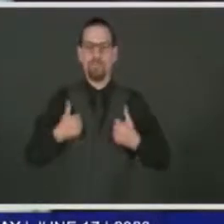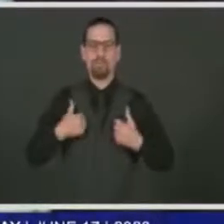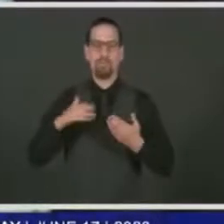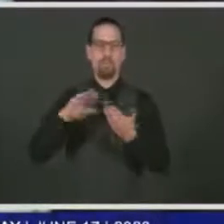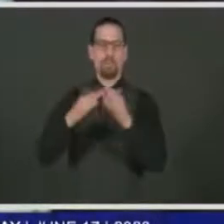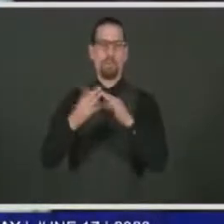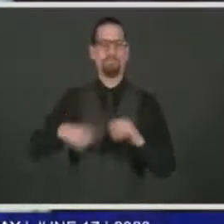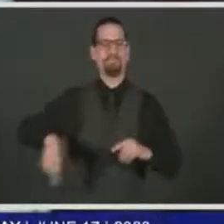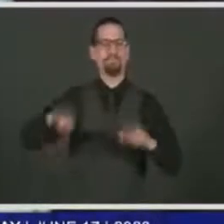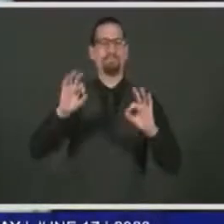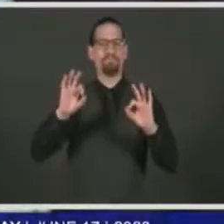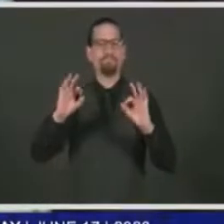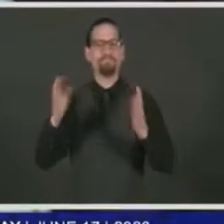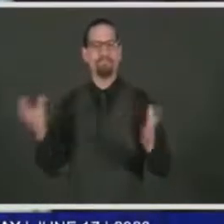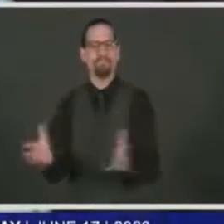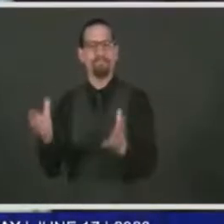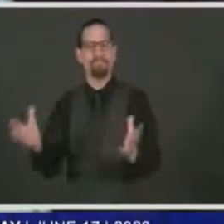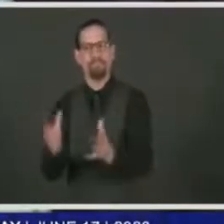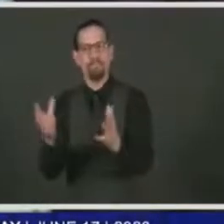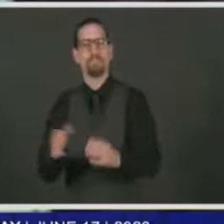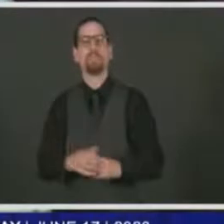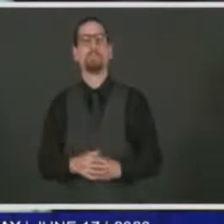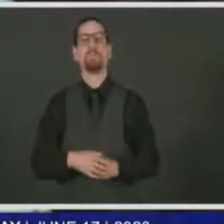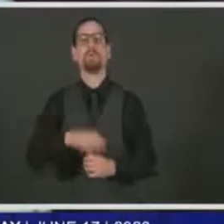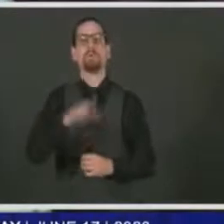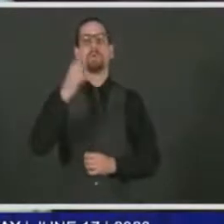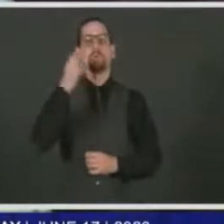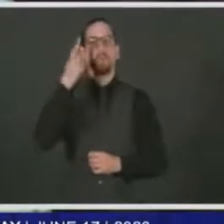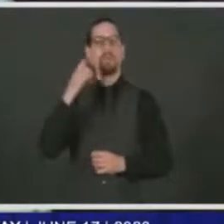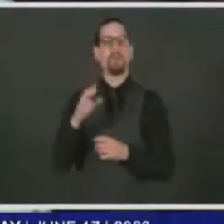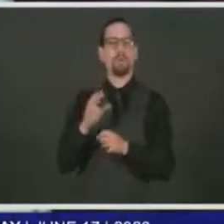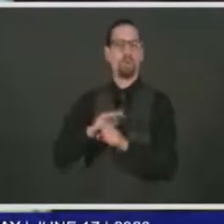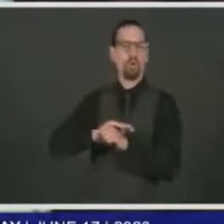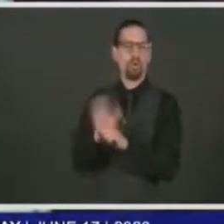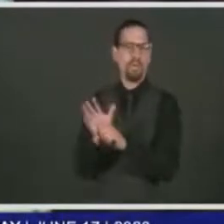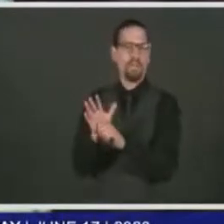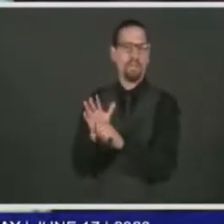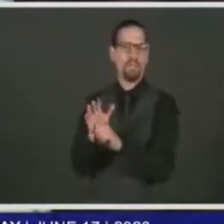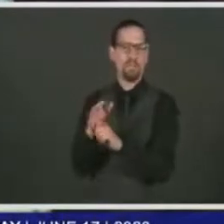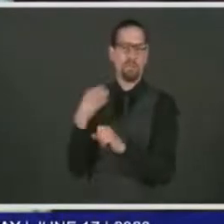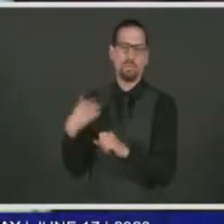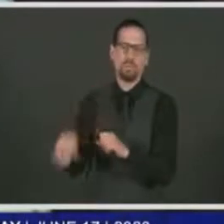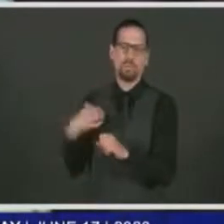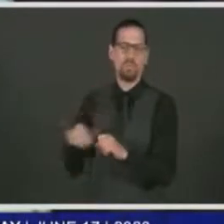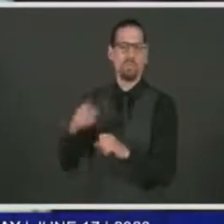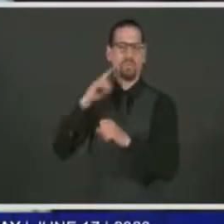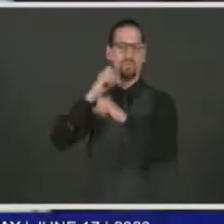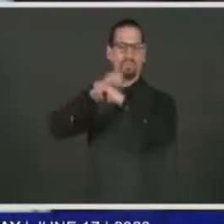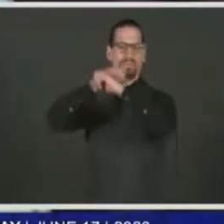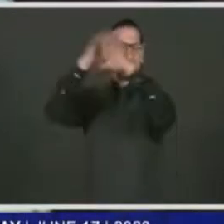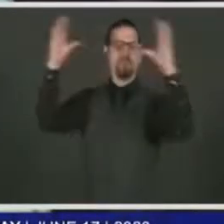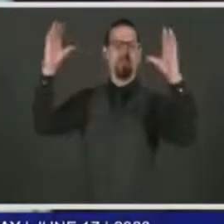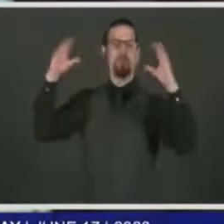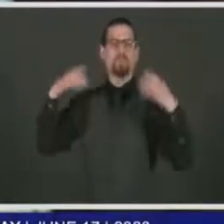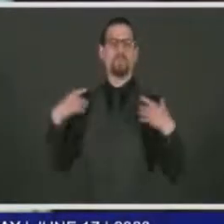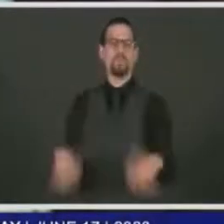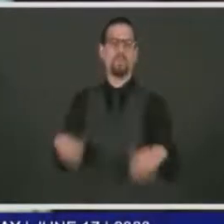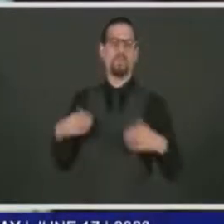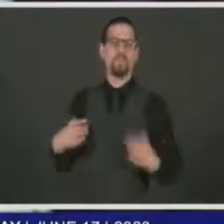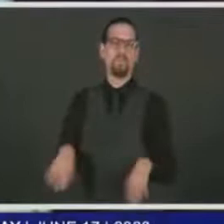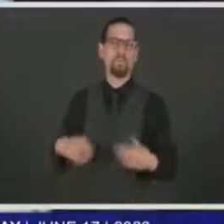to COVID-19, the vision is for the community infrastructure of the health equity zones to be